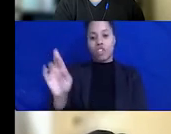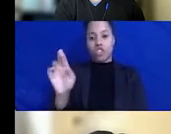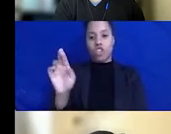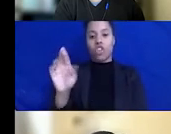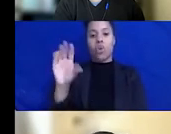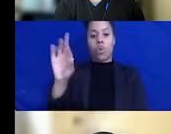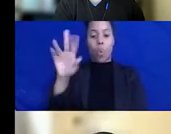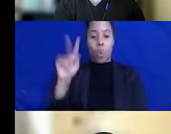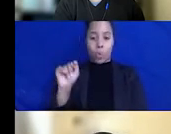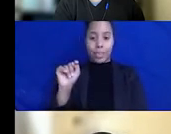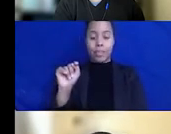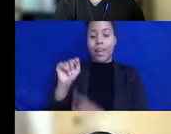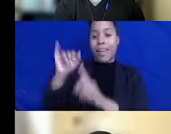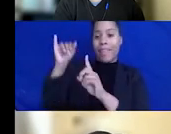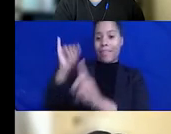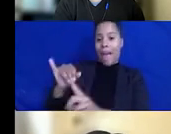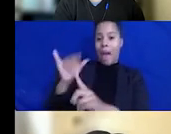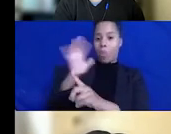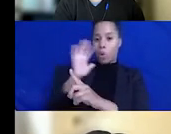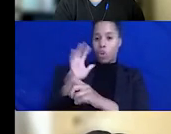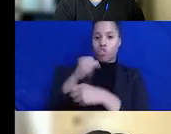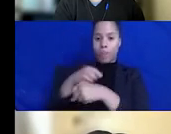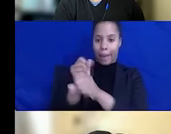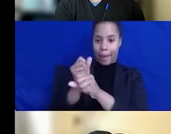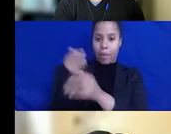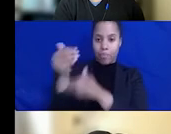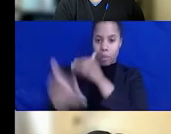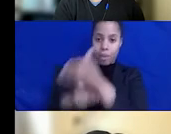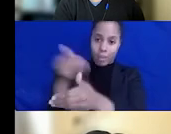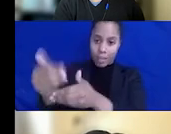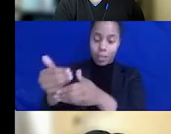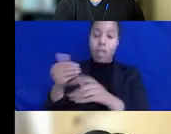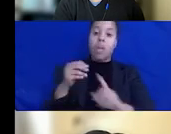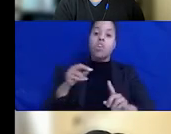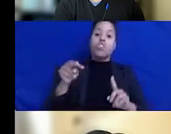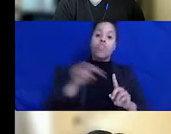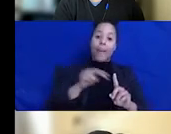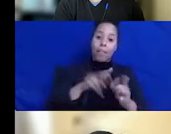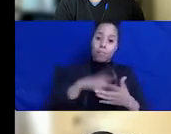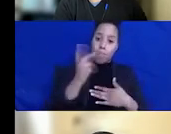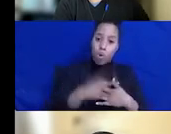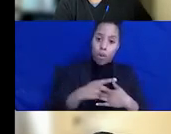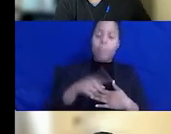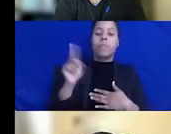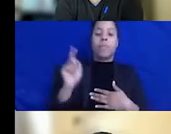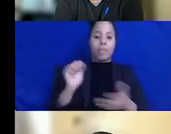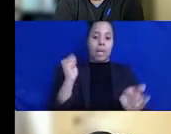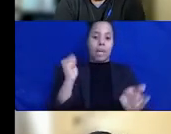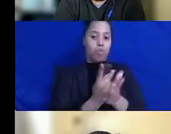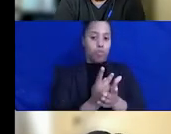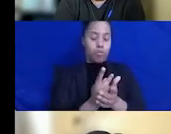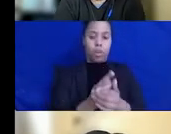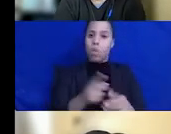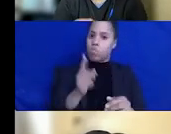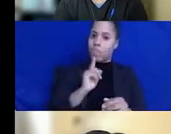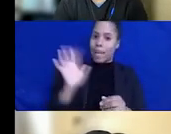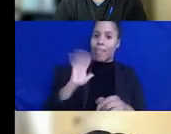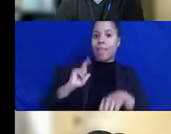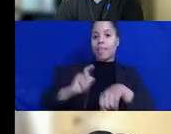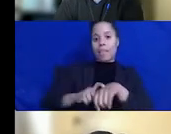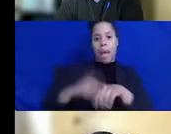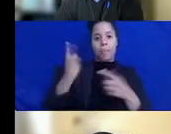That court would create a process by which surveillance programs would need to be approved. This was considered pretty revolutionary at the time. Like I